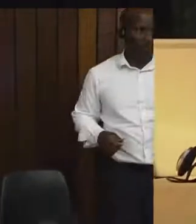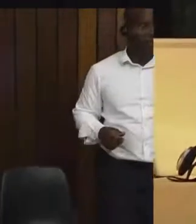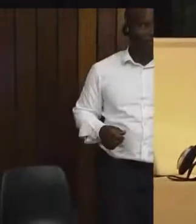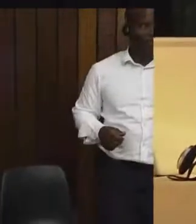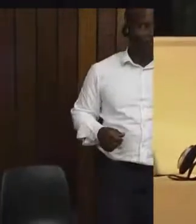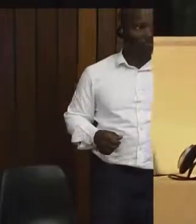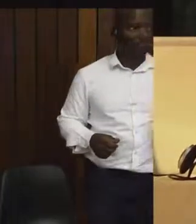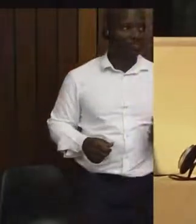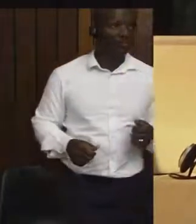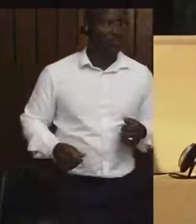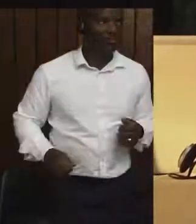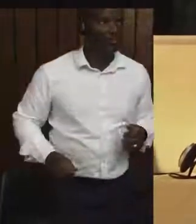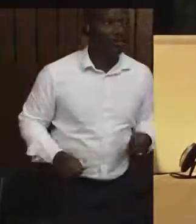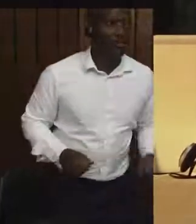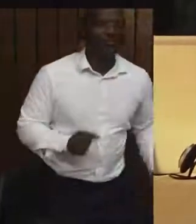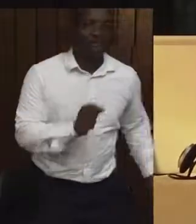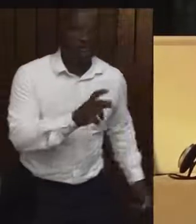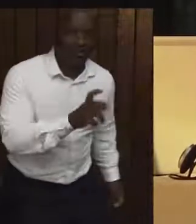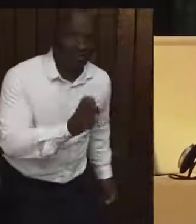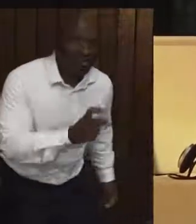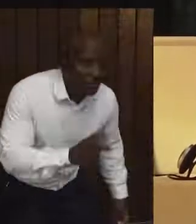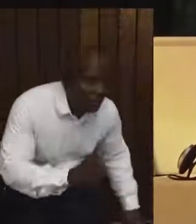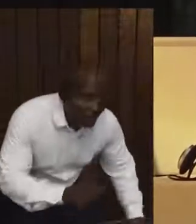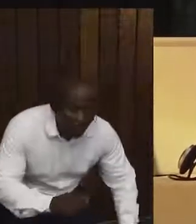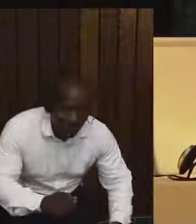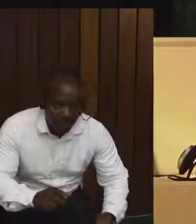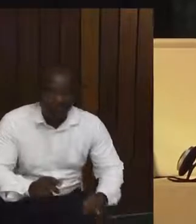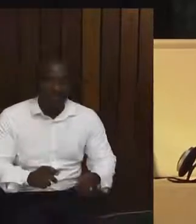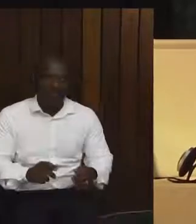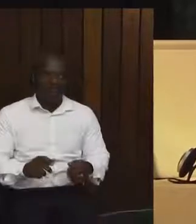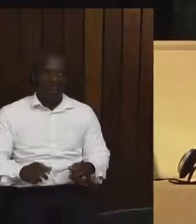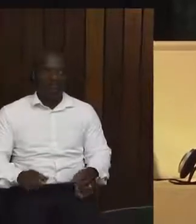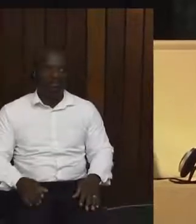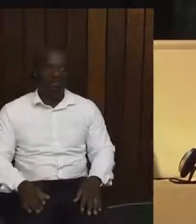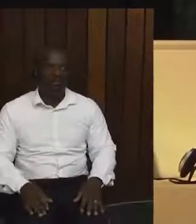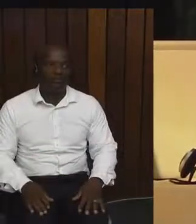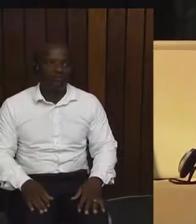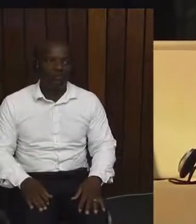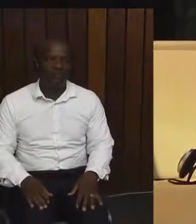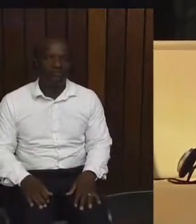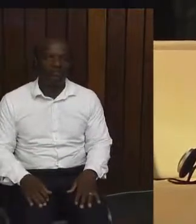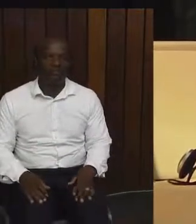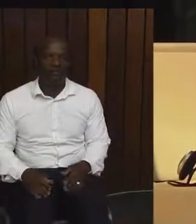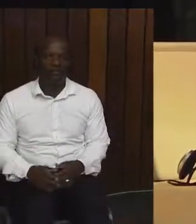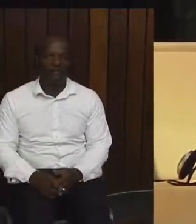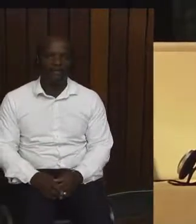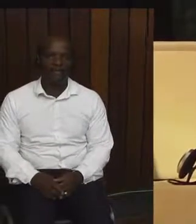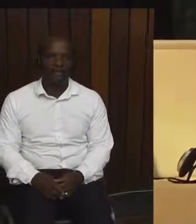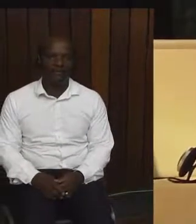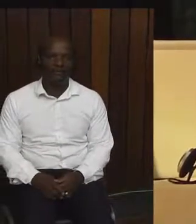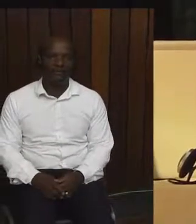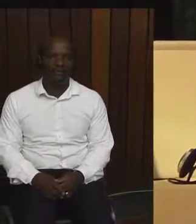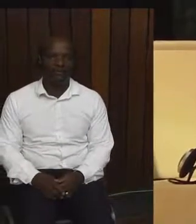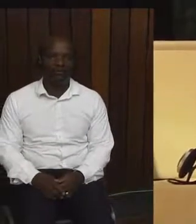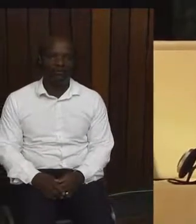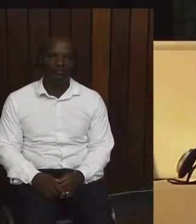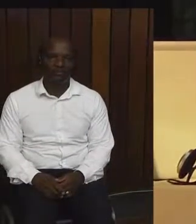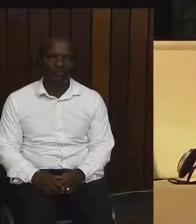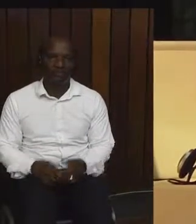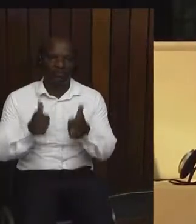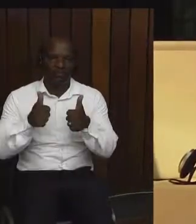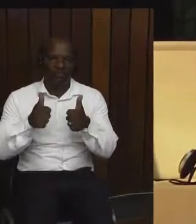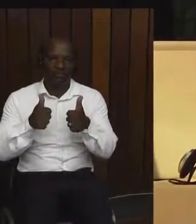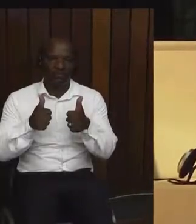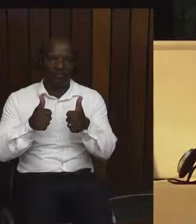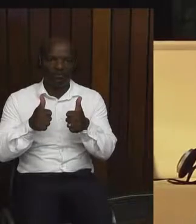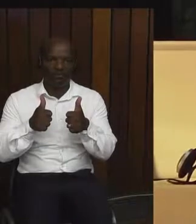were done. And just to say that in the main, in overall, the